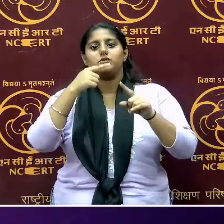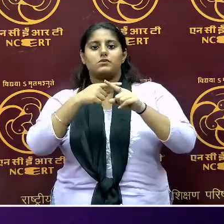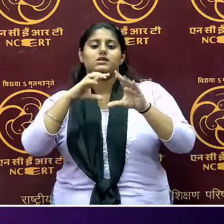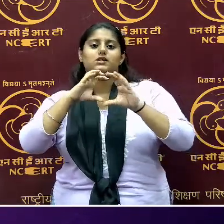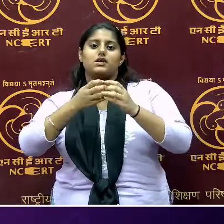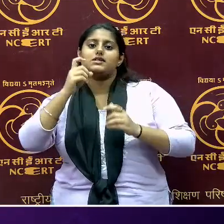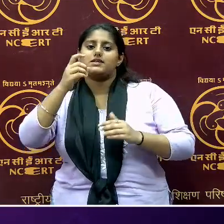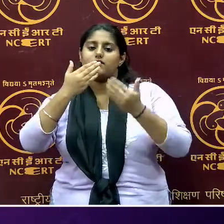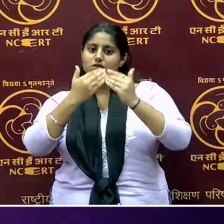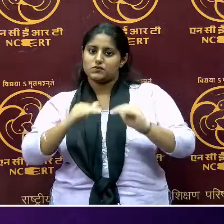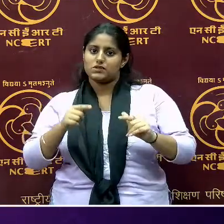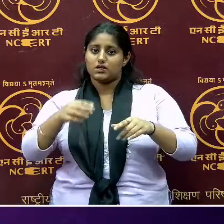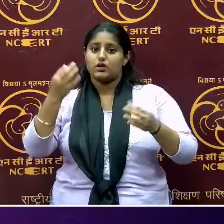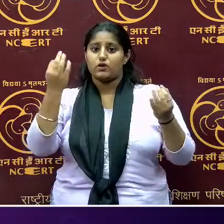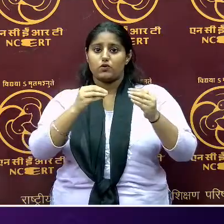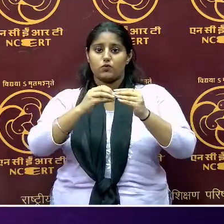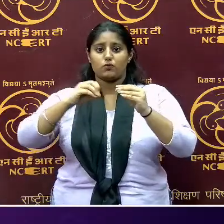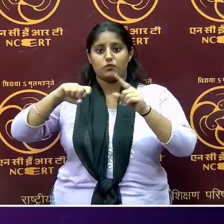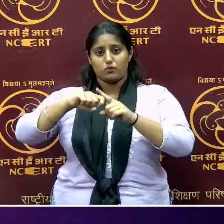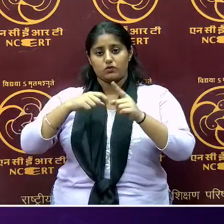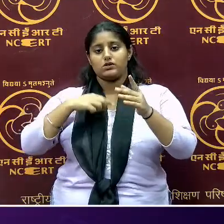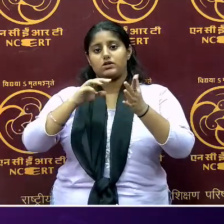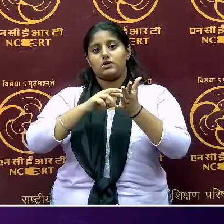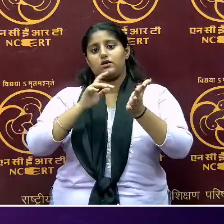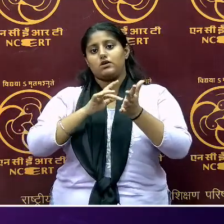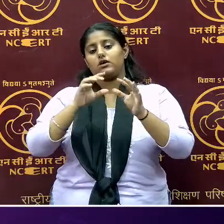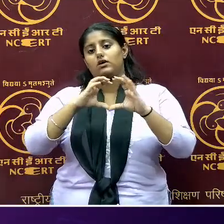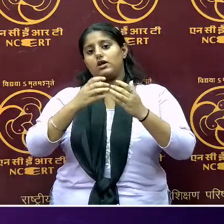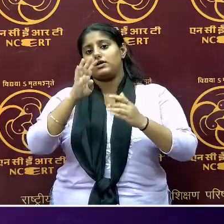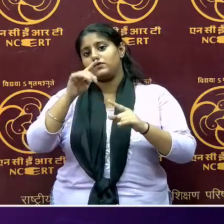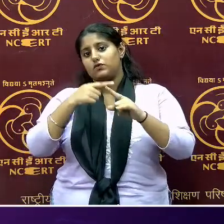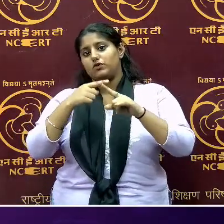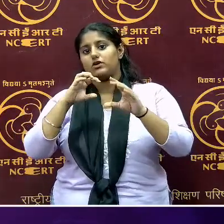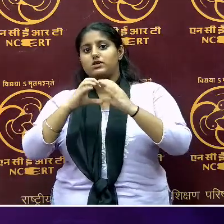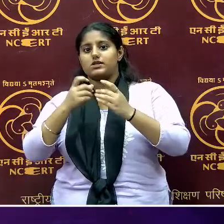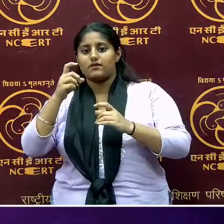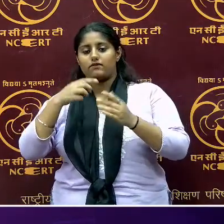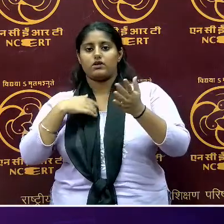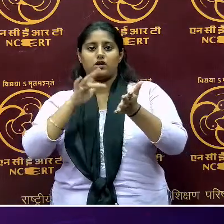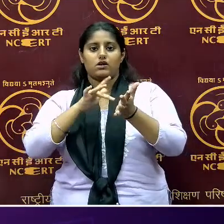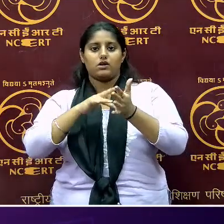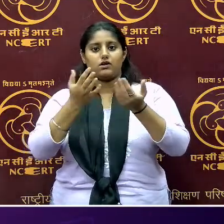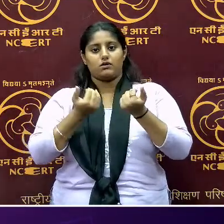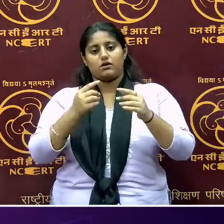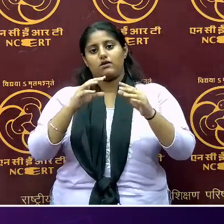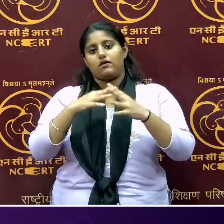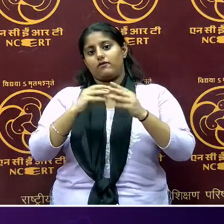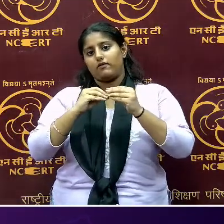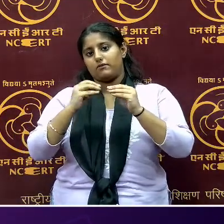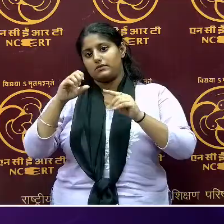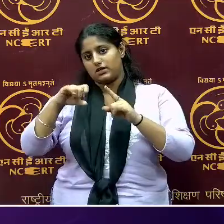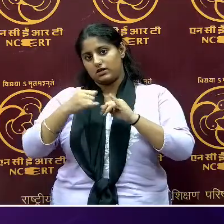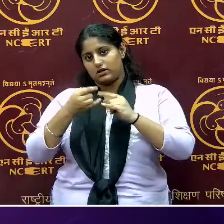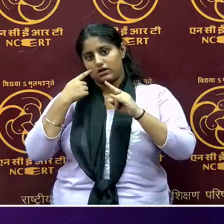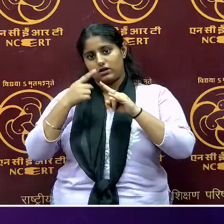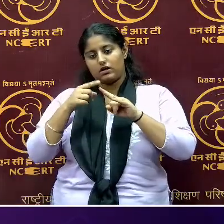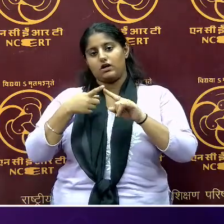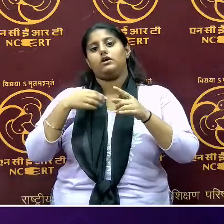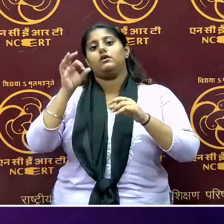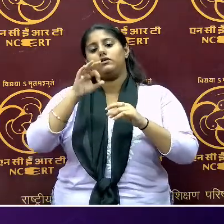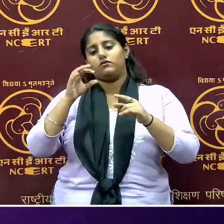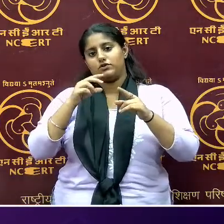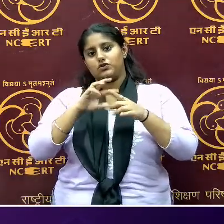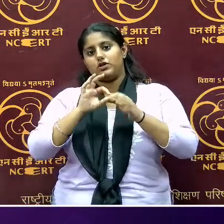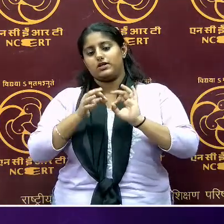and 7th. The new NCERT textbook for class 4th and 7th are now available on NCERT official website and also on Amazon and